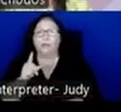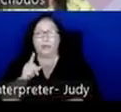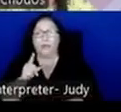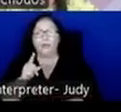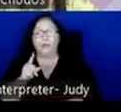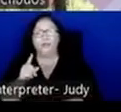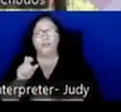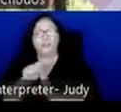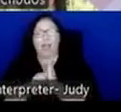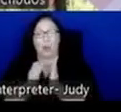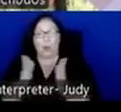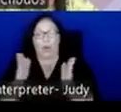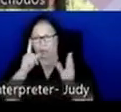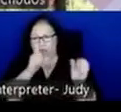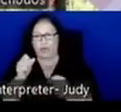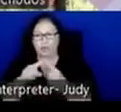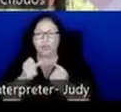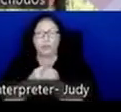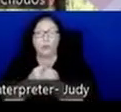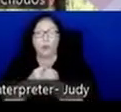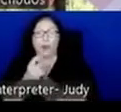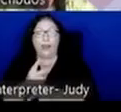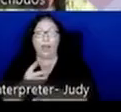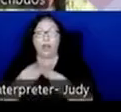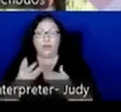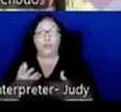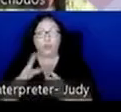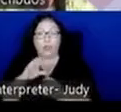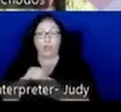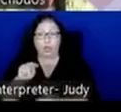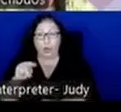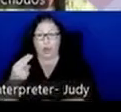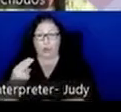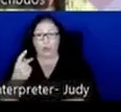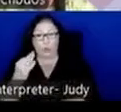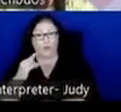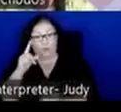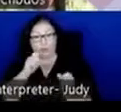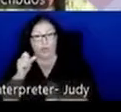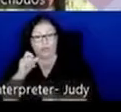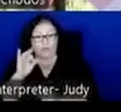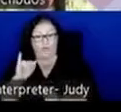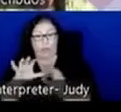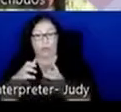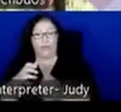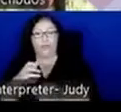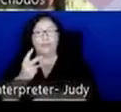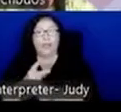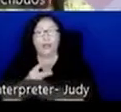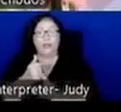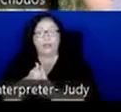support caregivers within New Hampshire. One of the strategies of this group is a caregiver self-identification